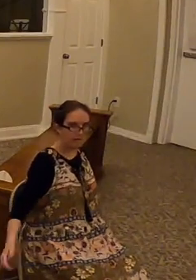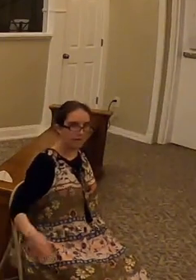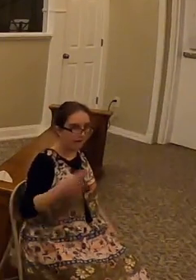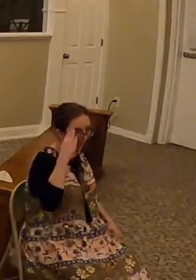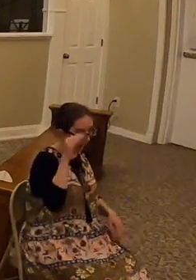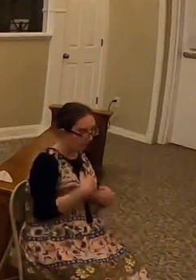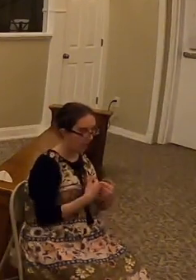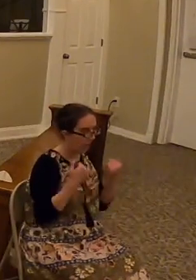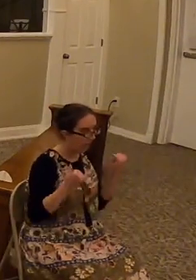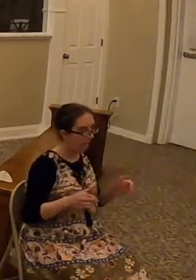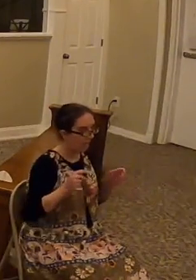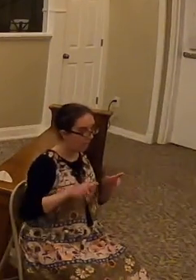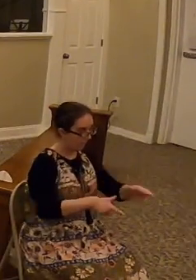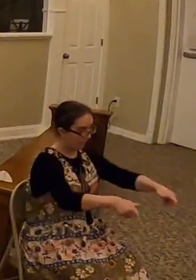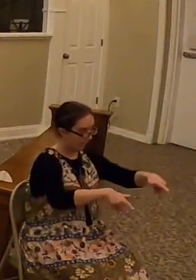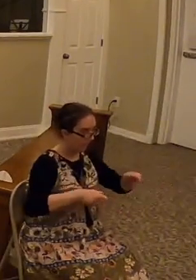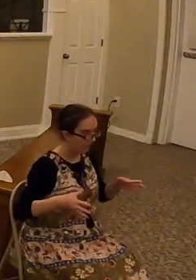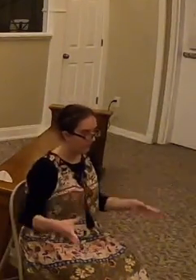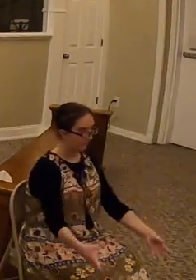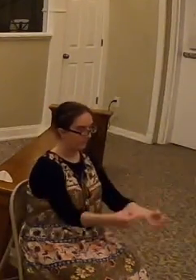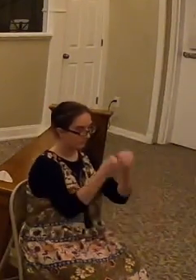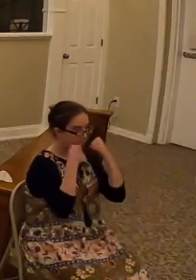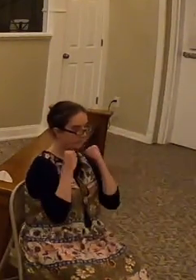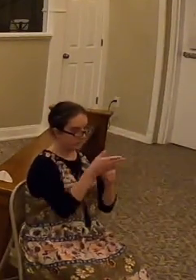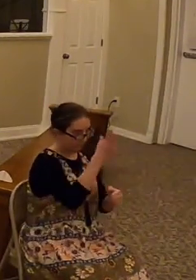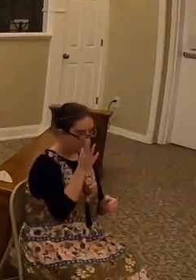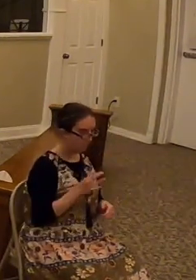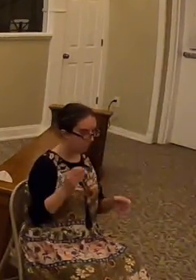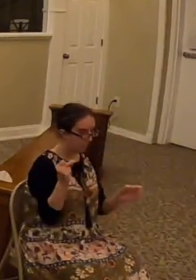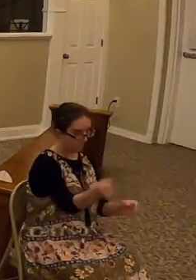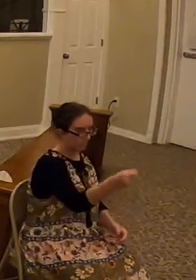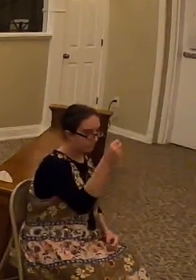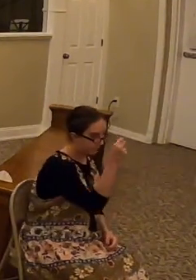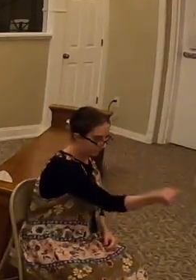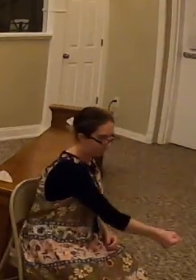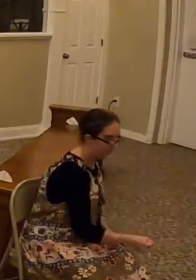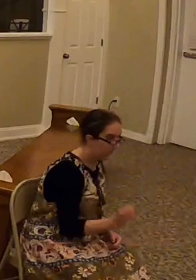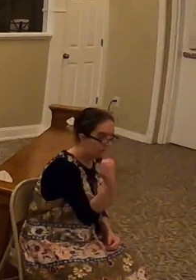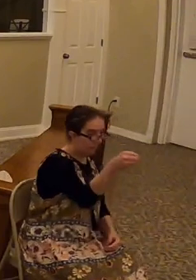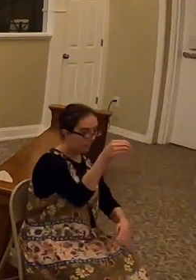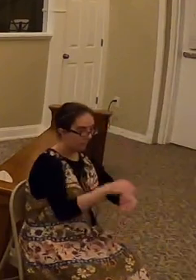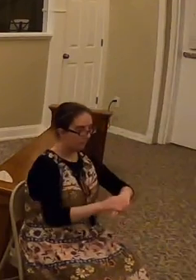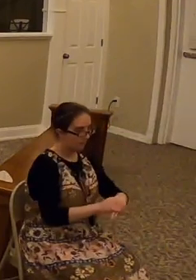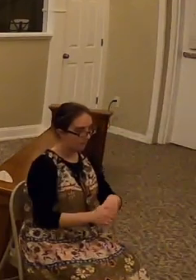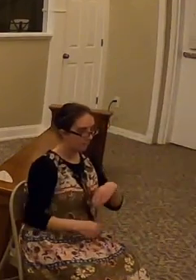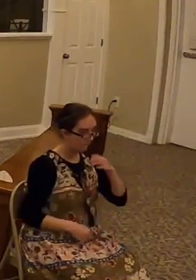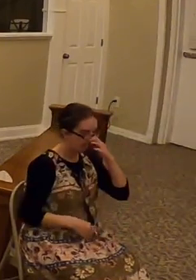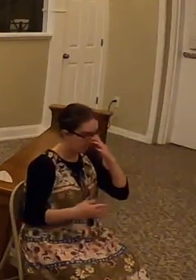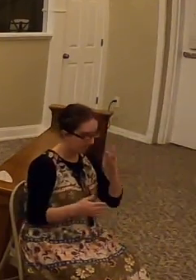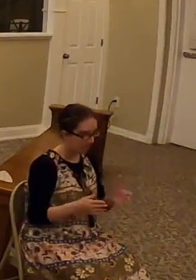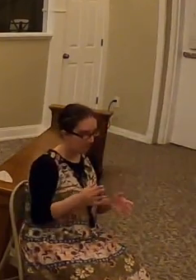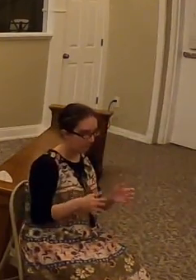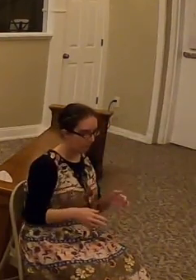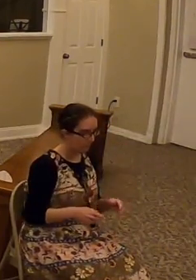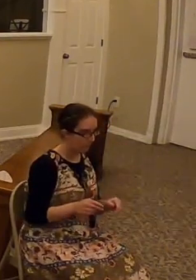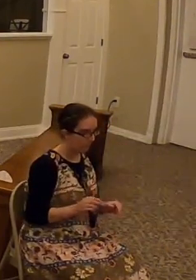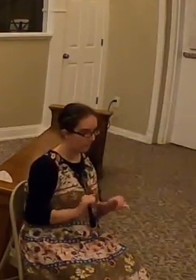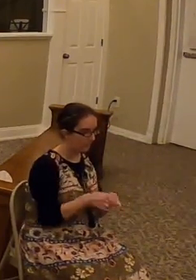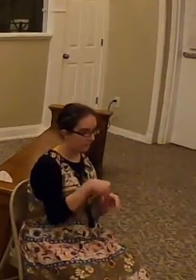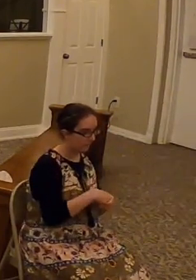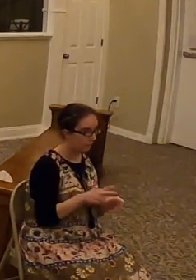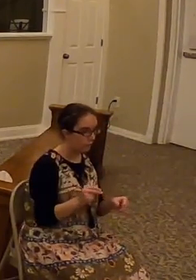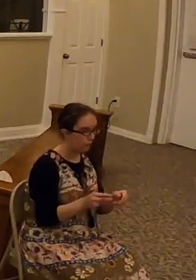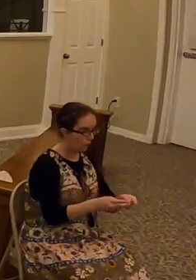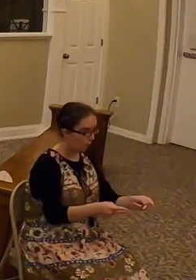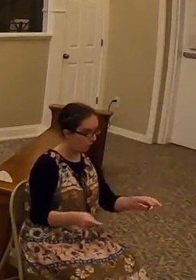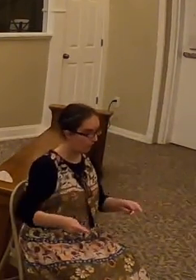I don't know how fast he had to run to catch up with it, or if God just went boop, boop, stuck him on board. Or maybe the guy was parked in a no